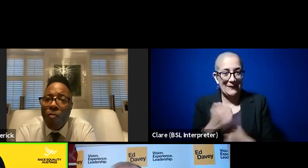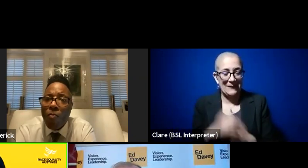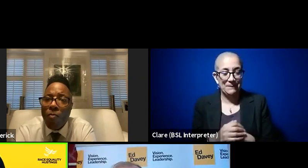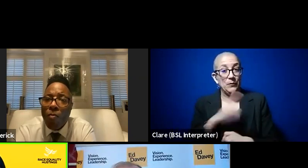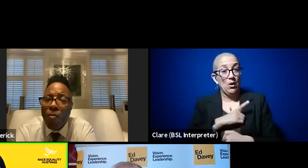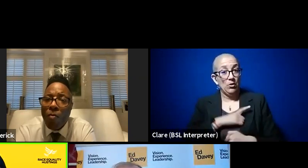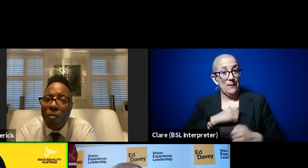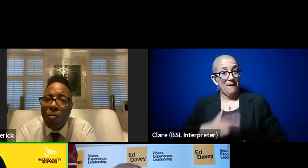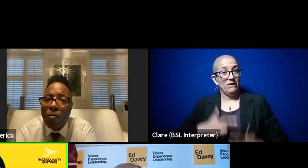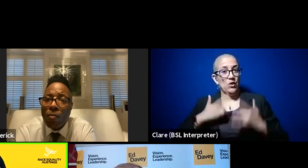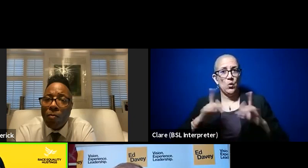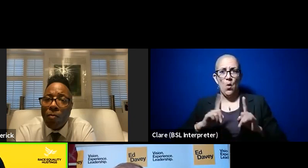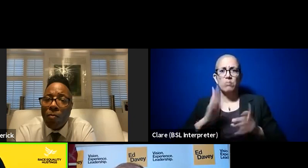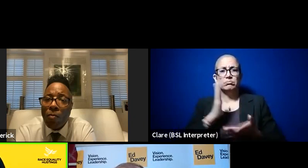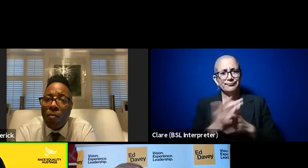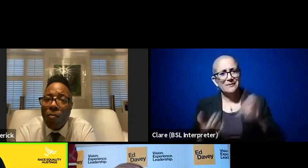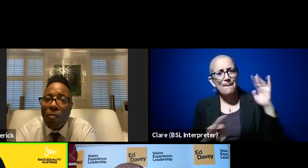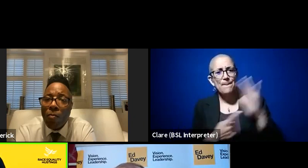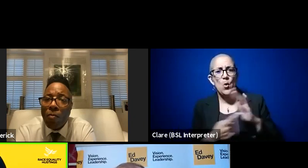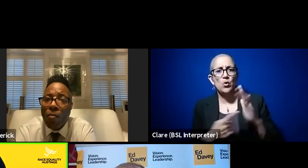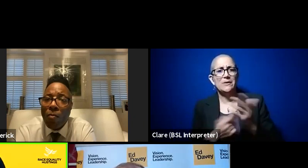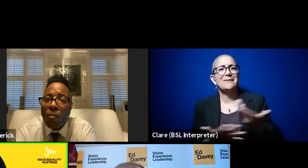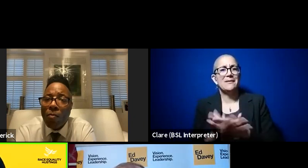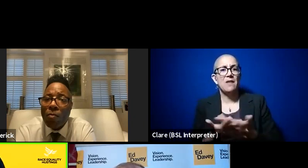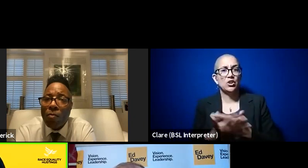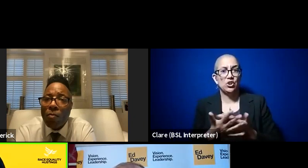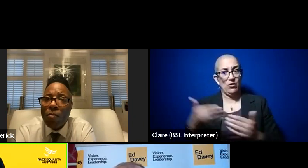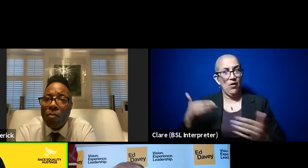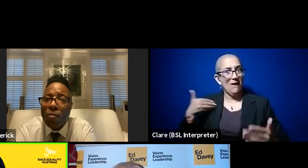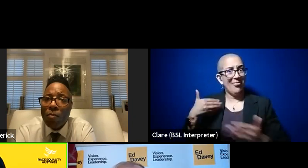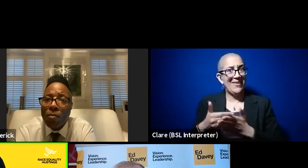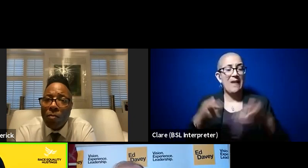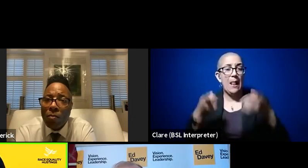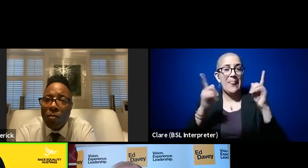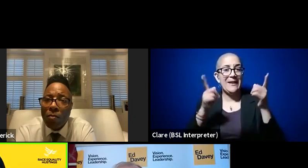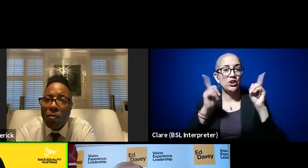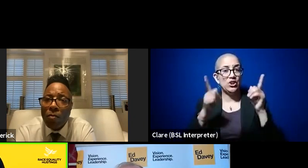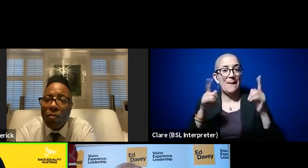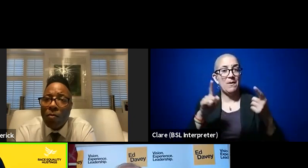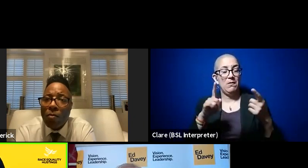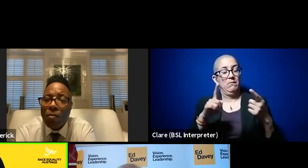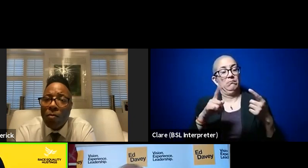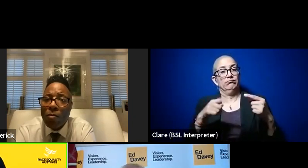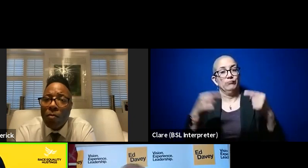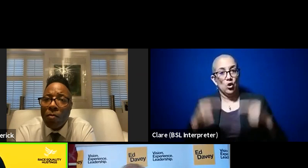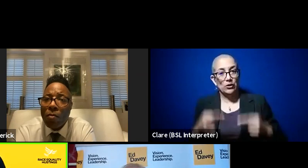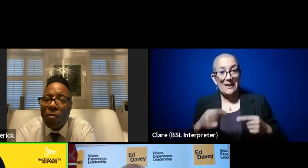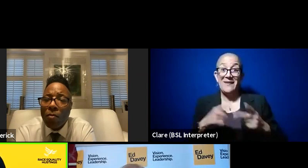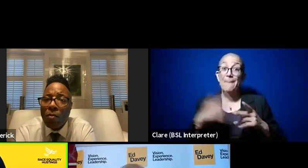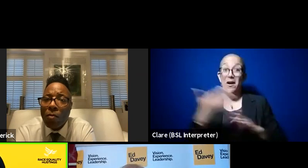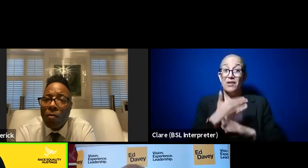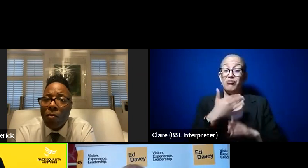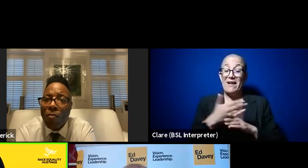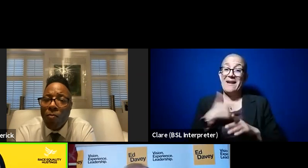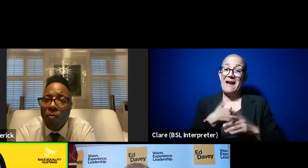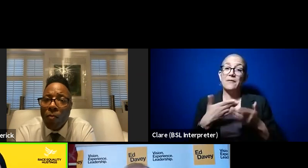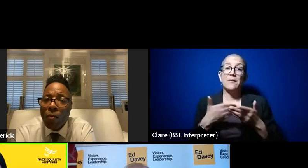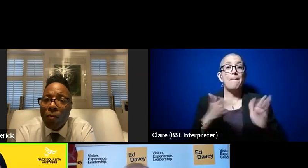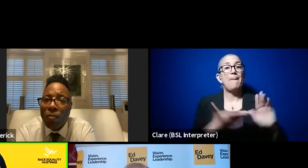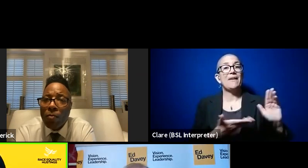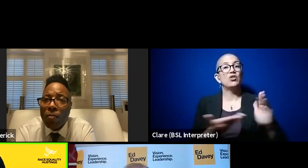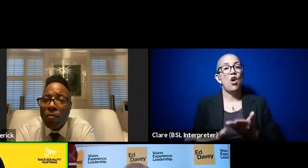my view, this is one of the most important discussions of this entire leadership contest, and frankly, of my career as a public servant. And to your